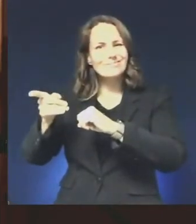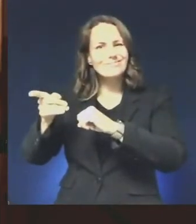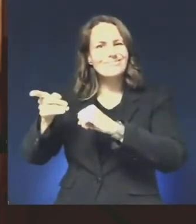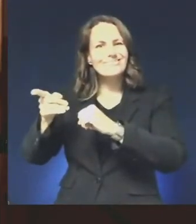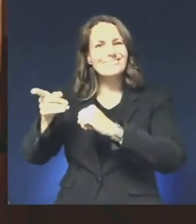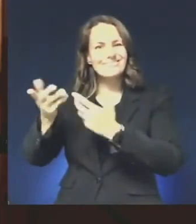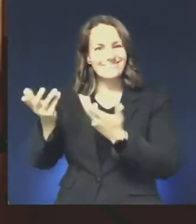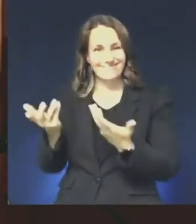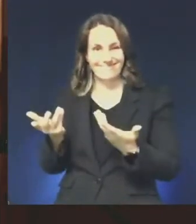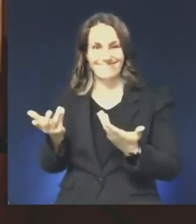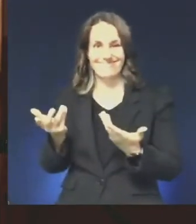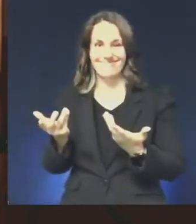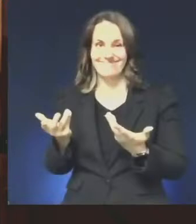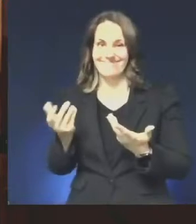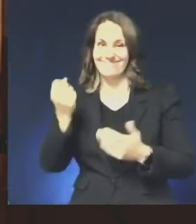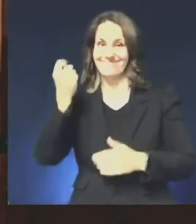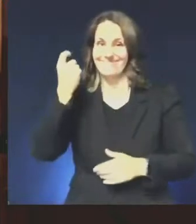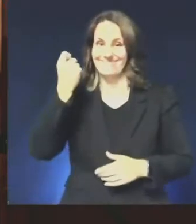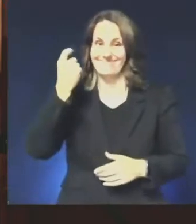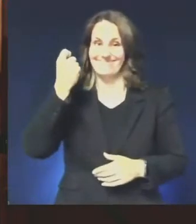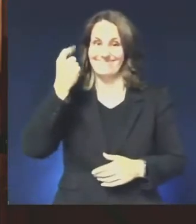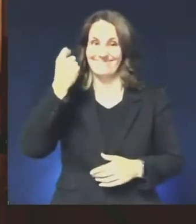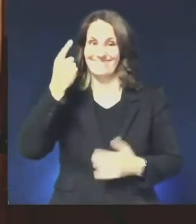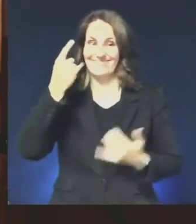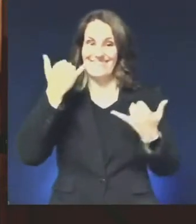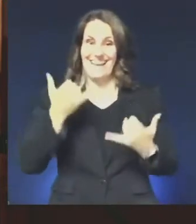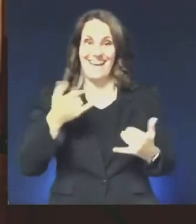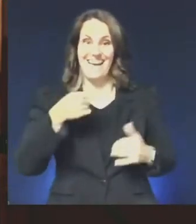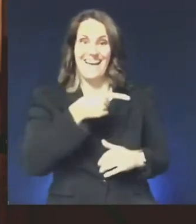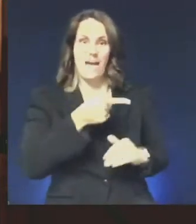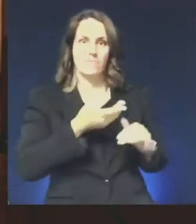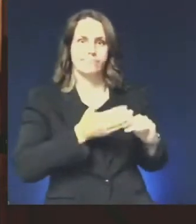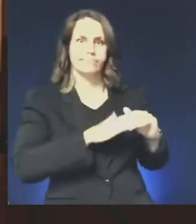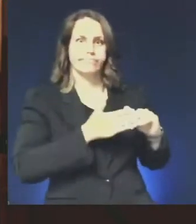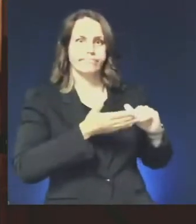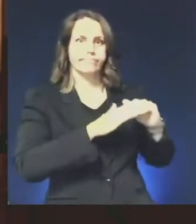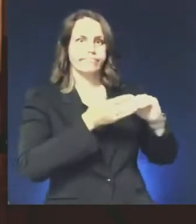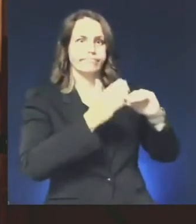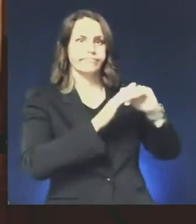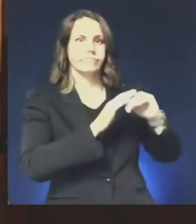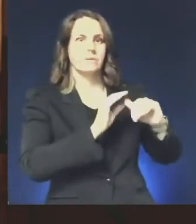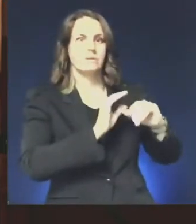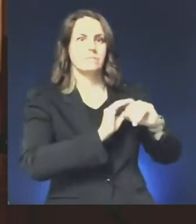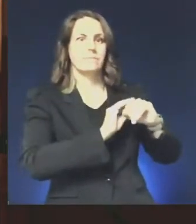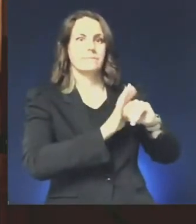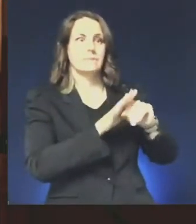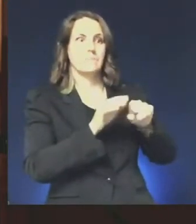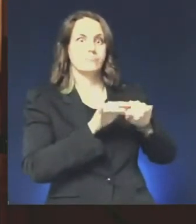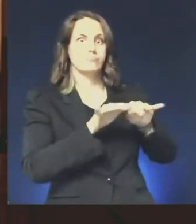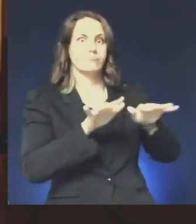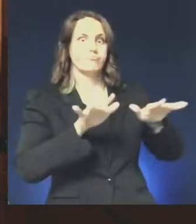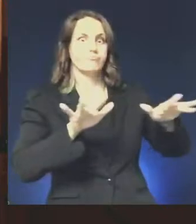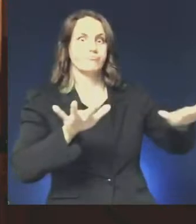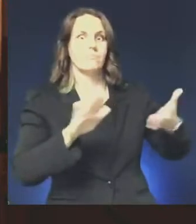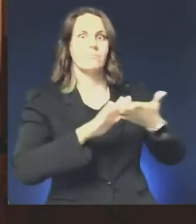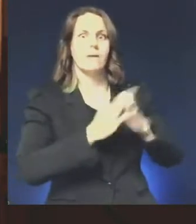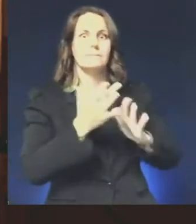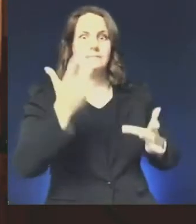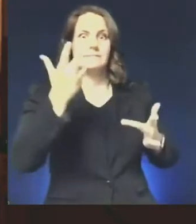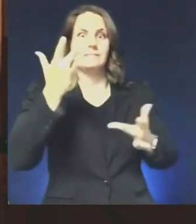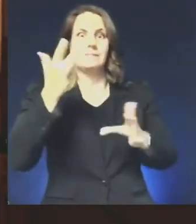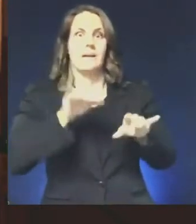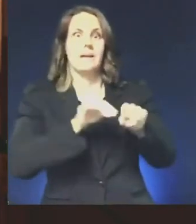the more opportunity there is for more people to be hospitalized, to suffer serious consequences from this